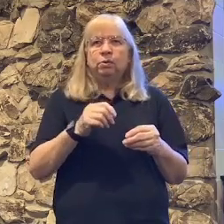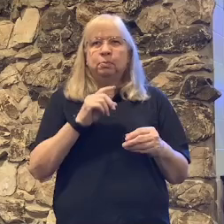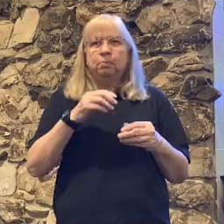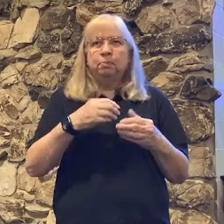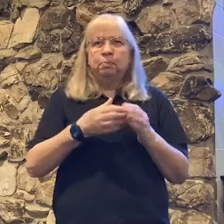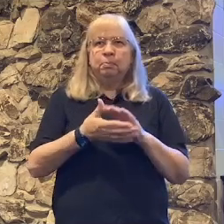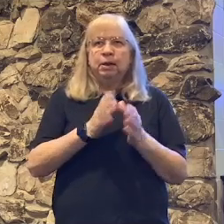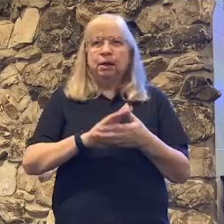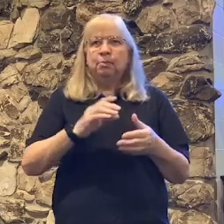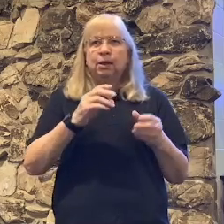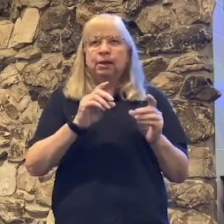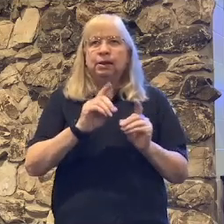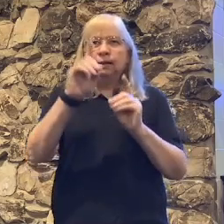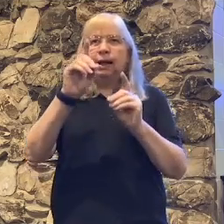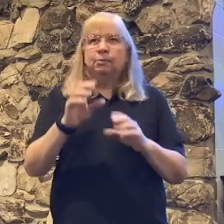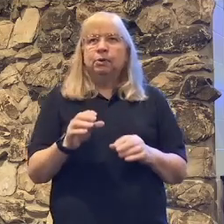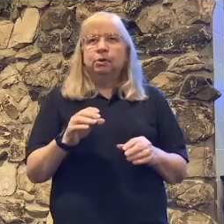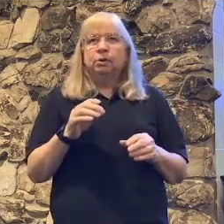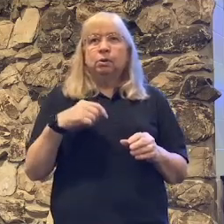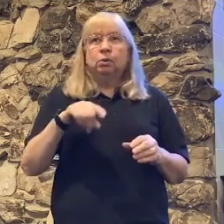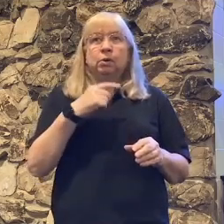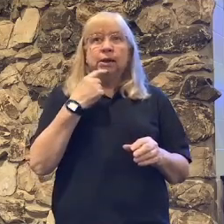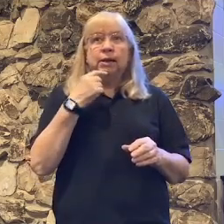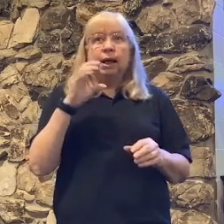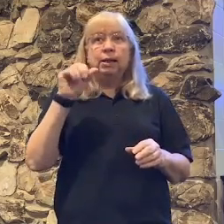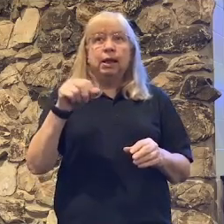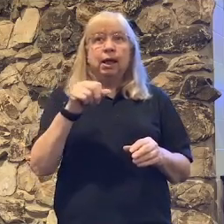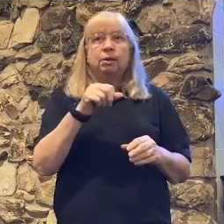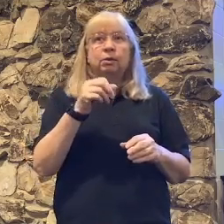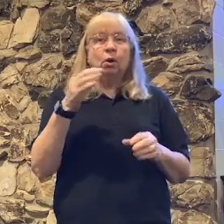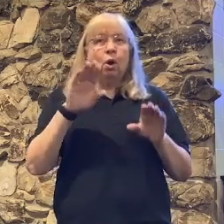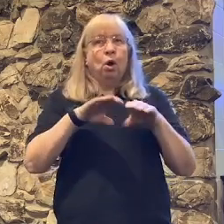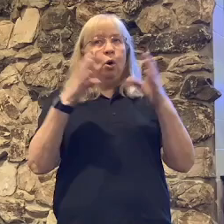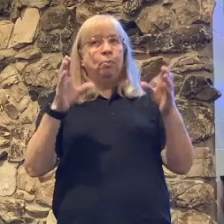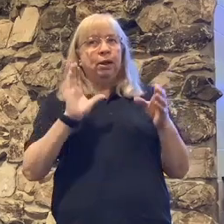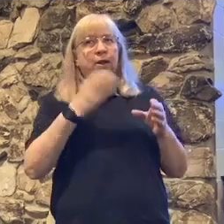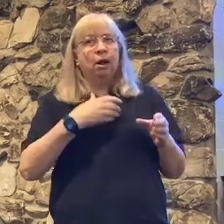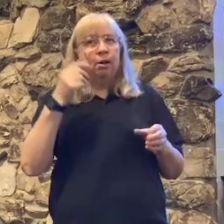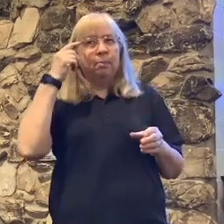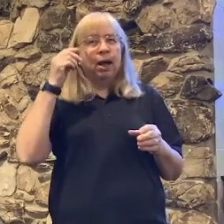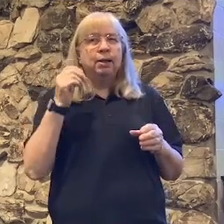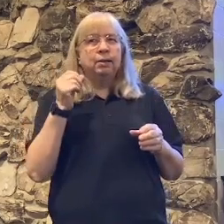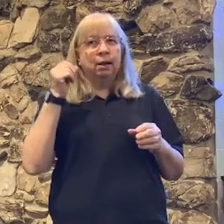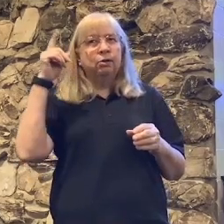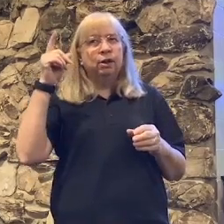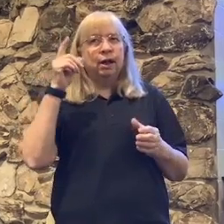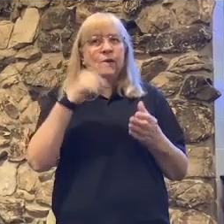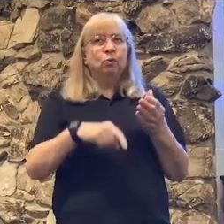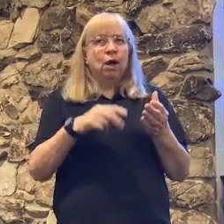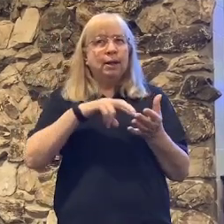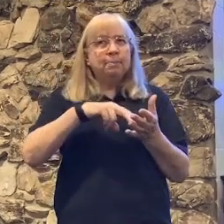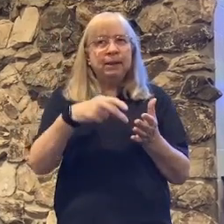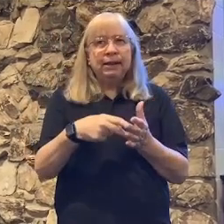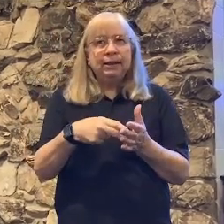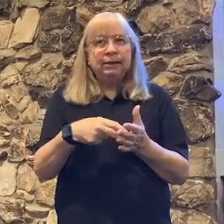When we say yes to you, Lord, open our minds to clear understanding of what that really